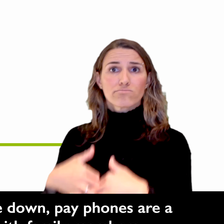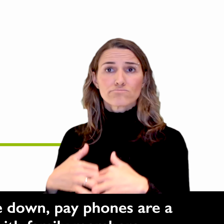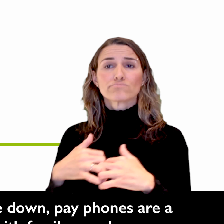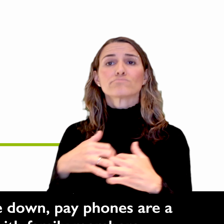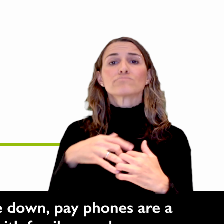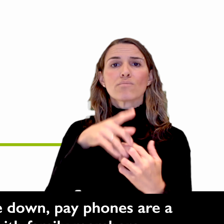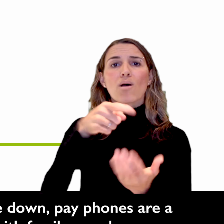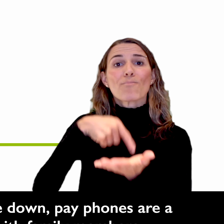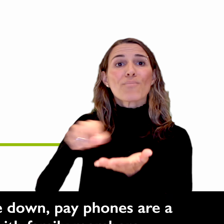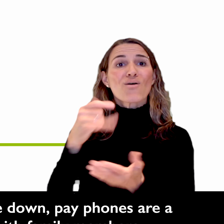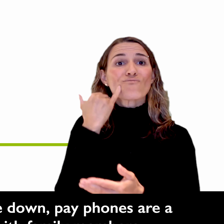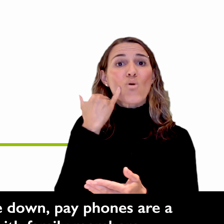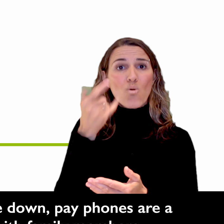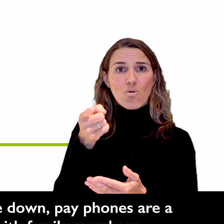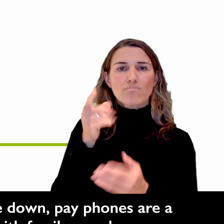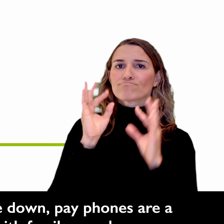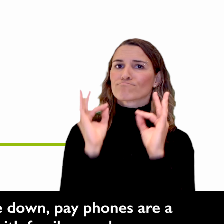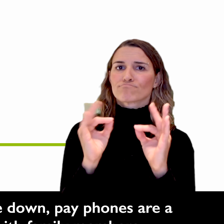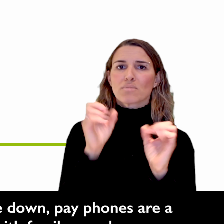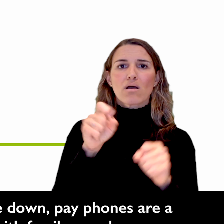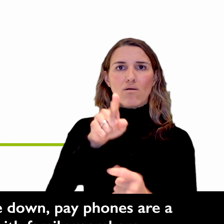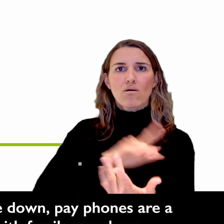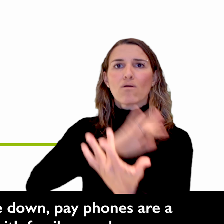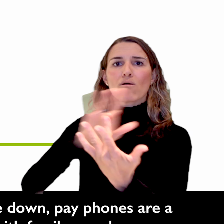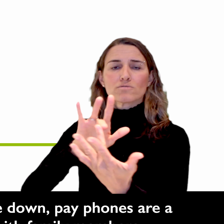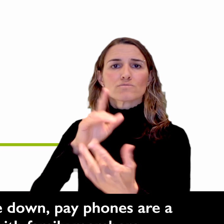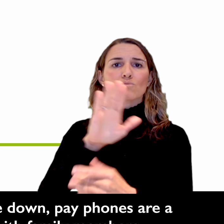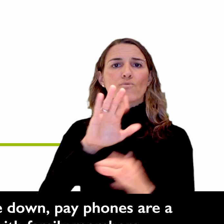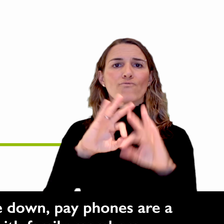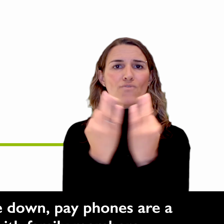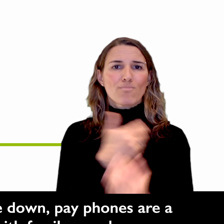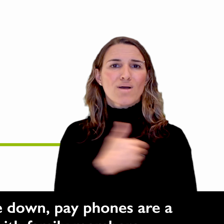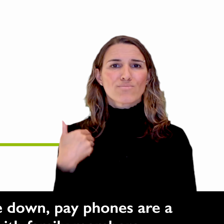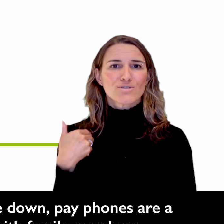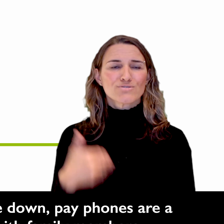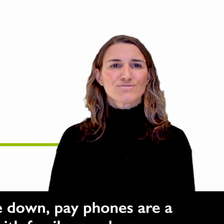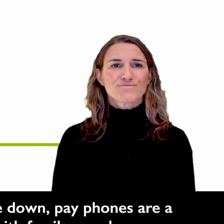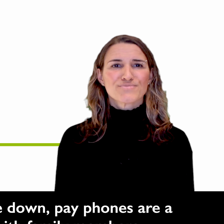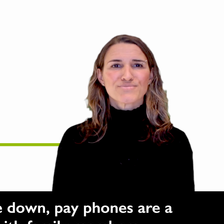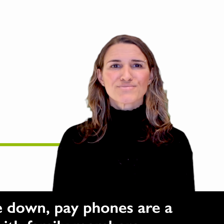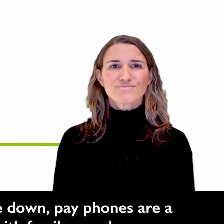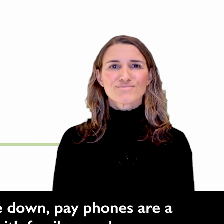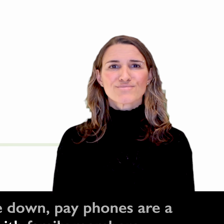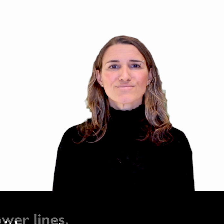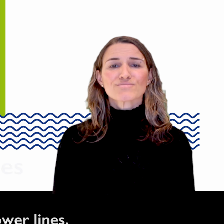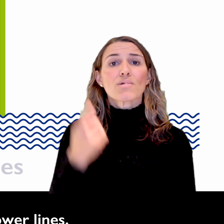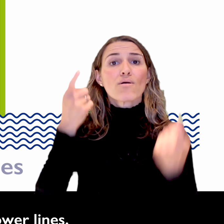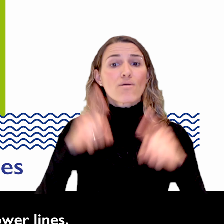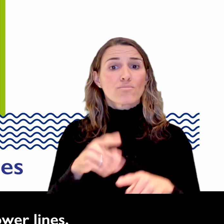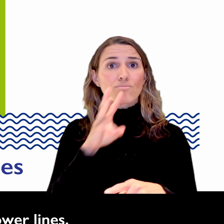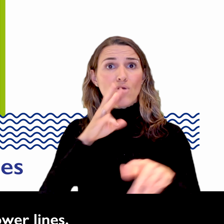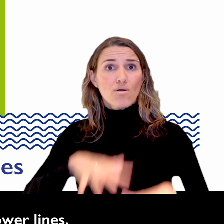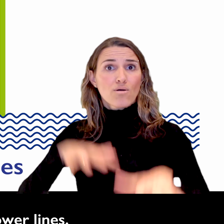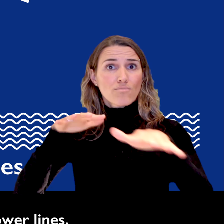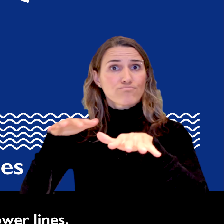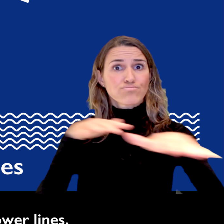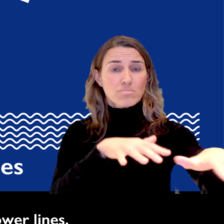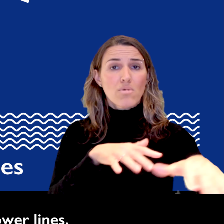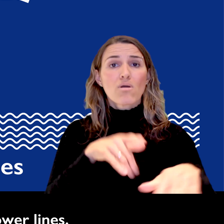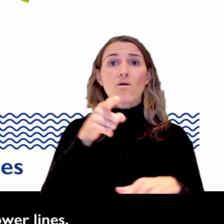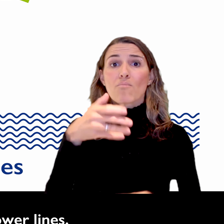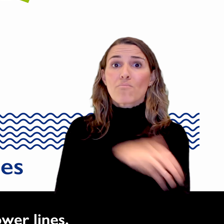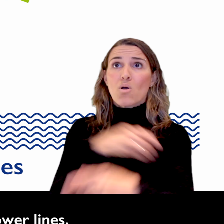down, payphones are a tried and true option for getting in contact with family members. If a flood